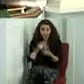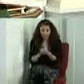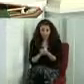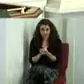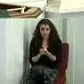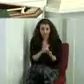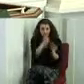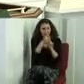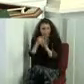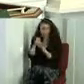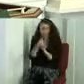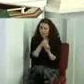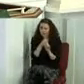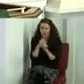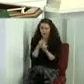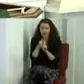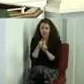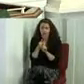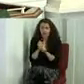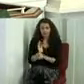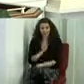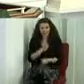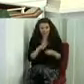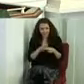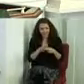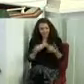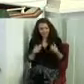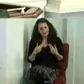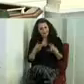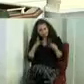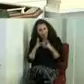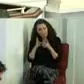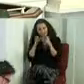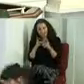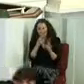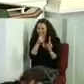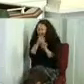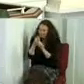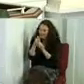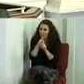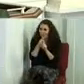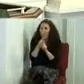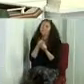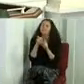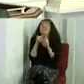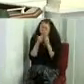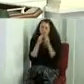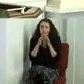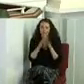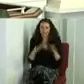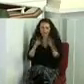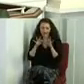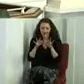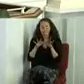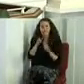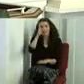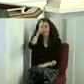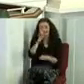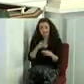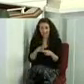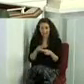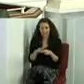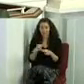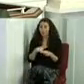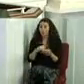believers, that every single one of us is called with our names and with a purpose, that every single one of us is worthy in God's name of ministry. So we